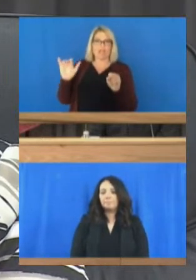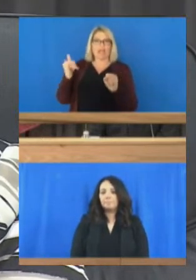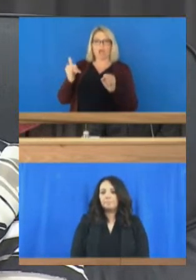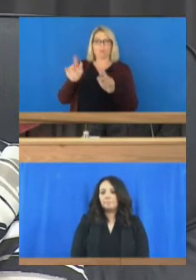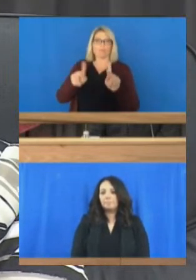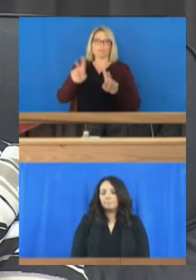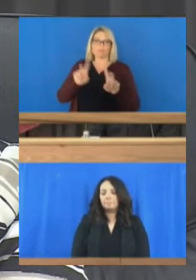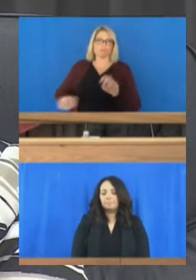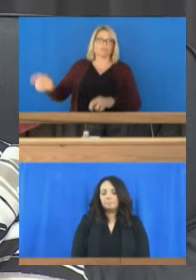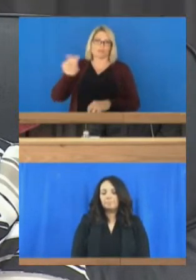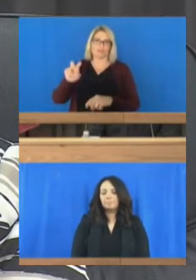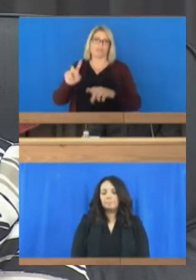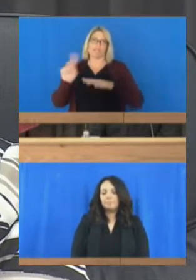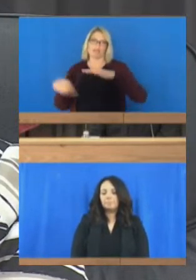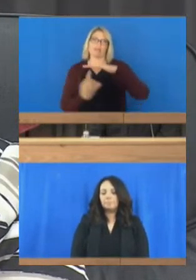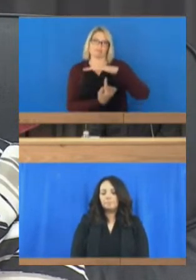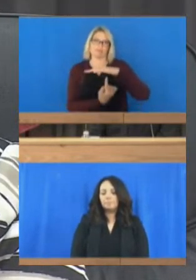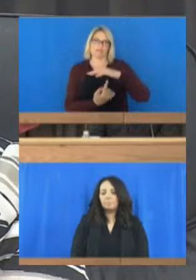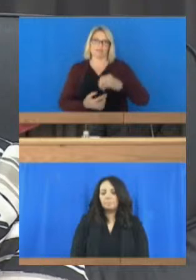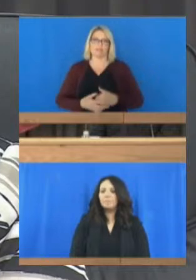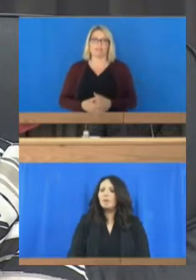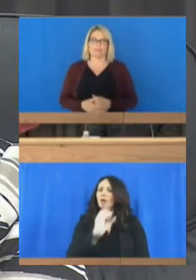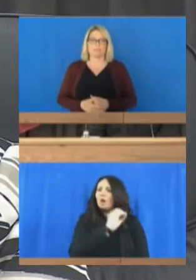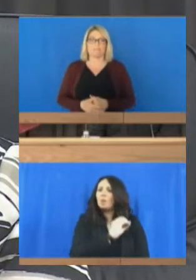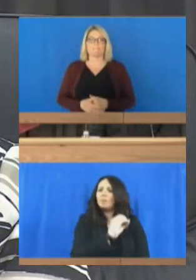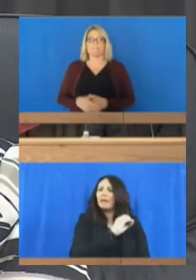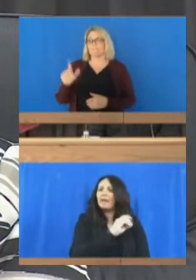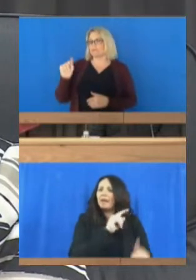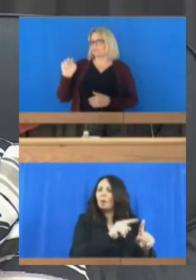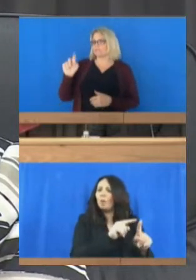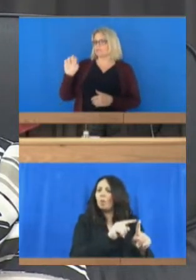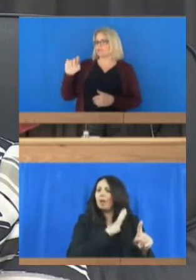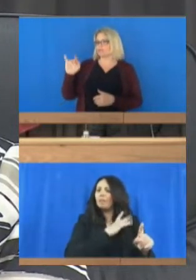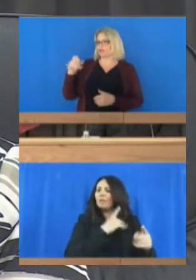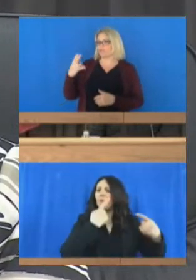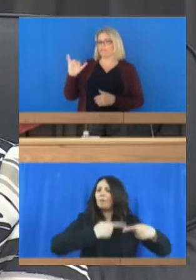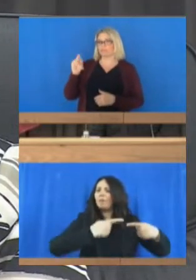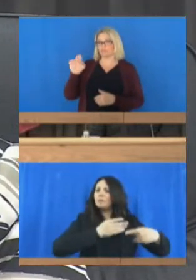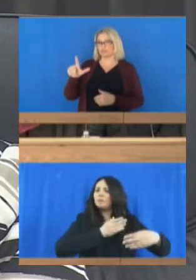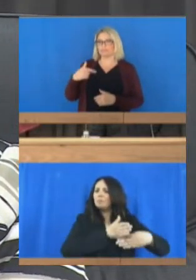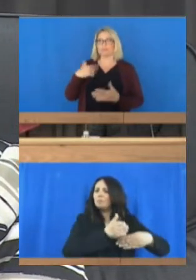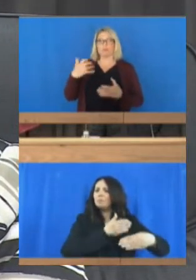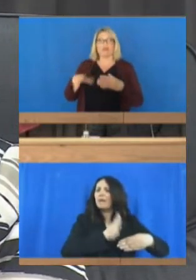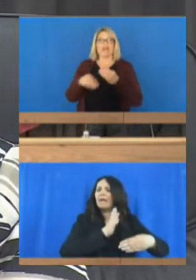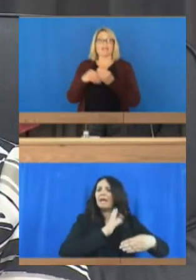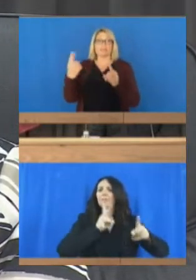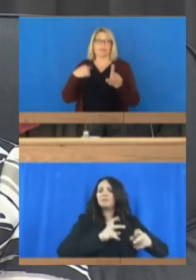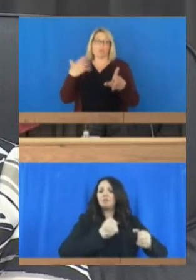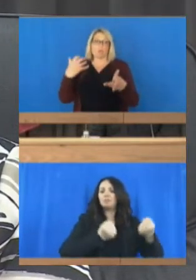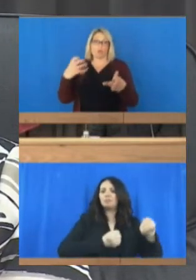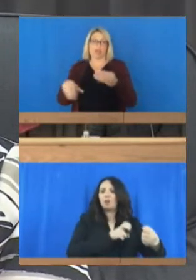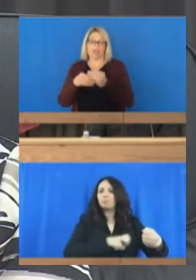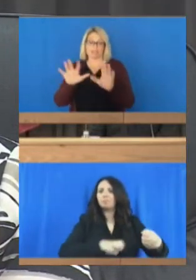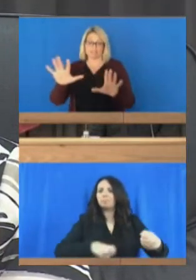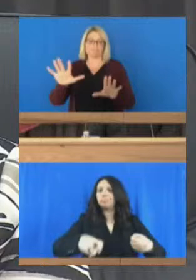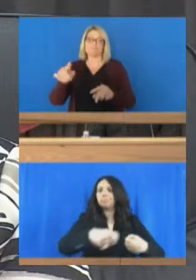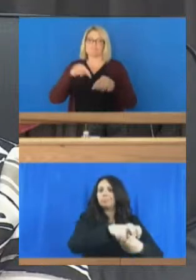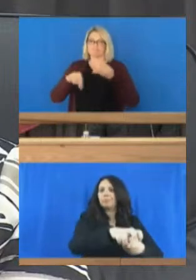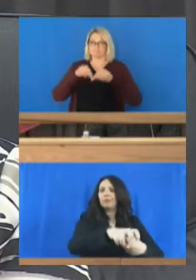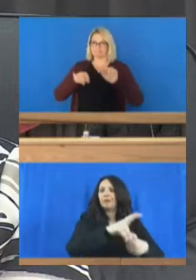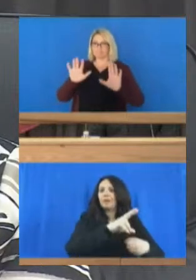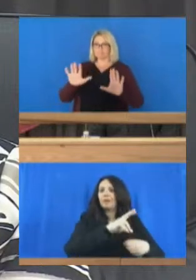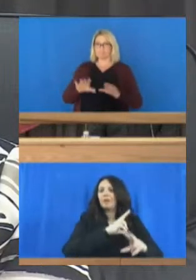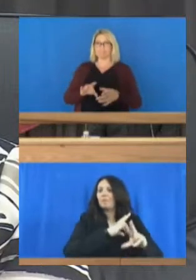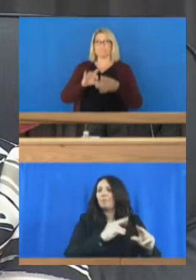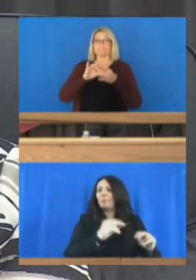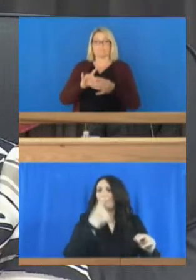transmission right now of COVID-19, have higher numbers of cases, and the variants of concern are continuing to grow in terms of the numbers that we're